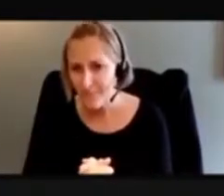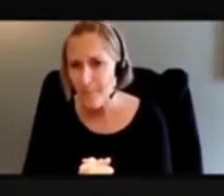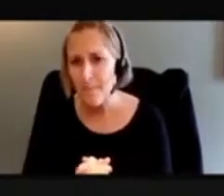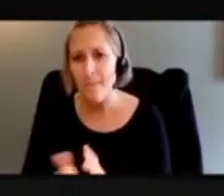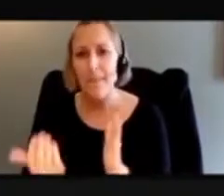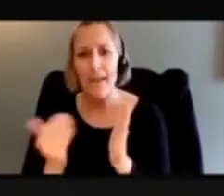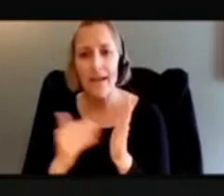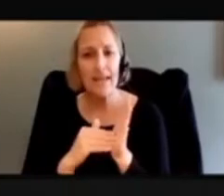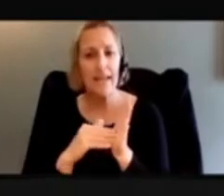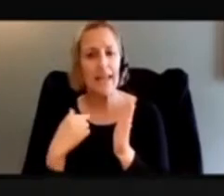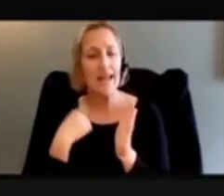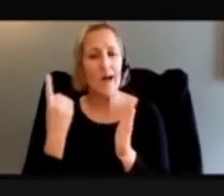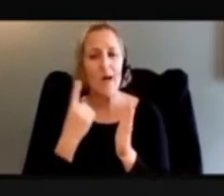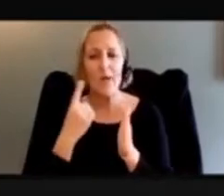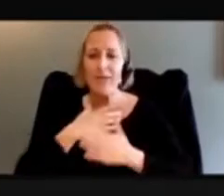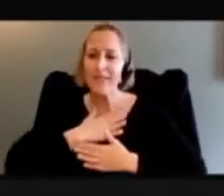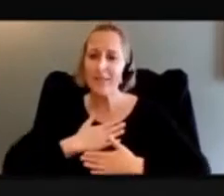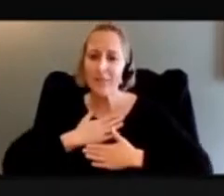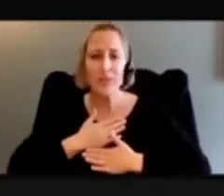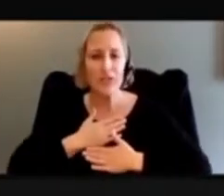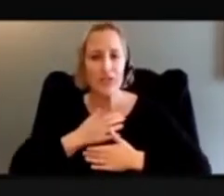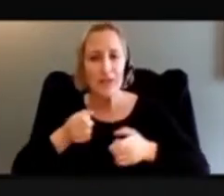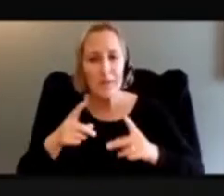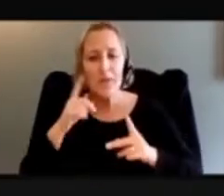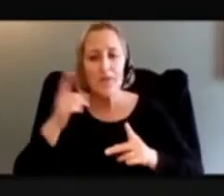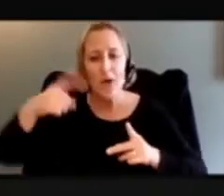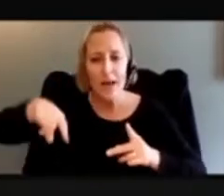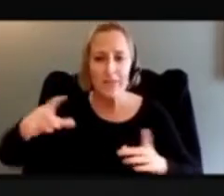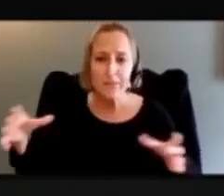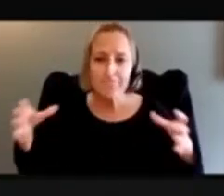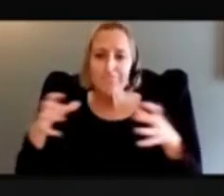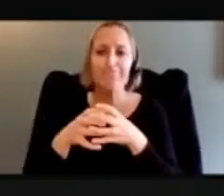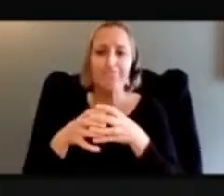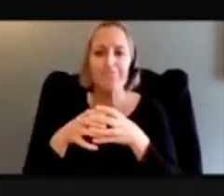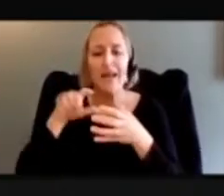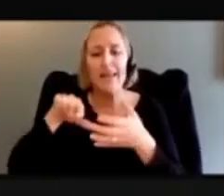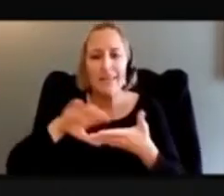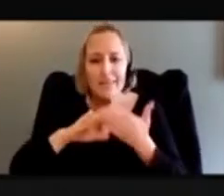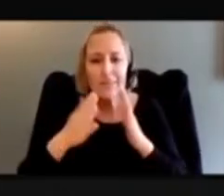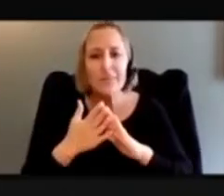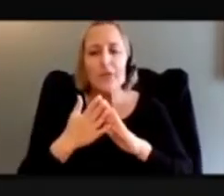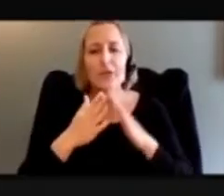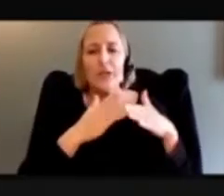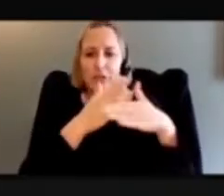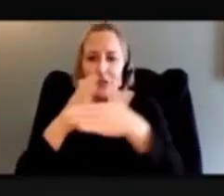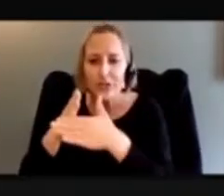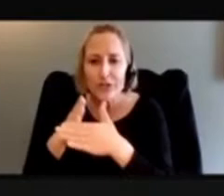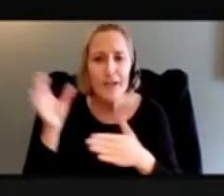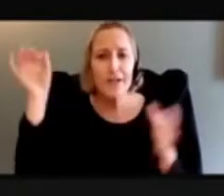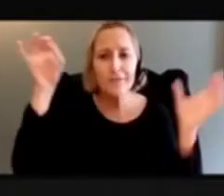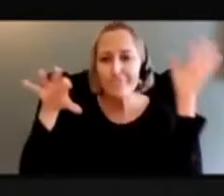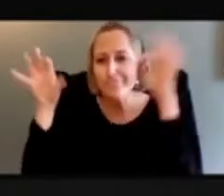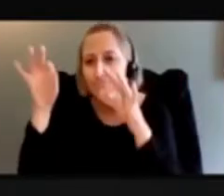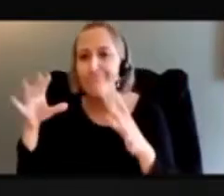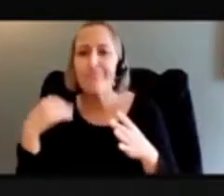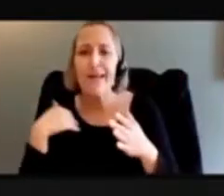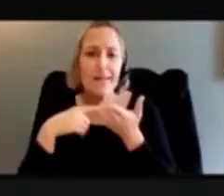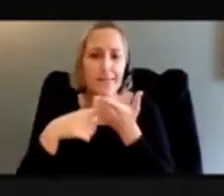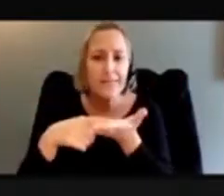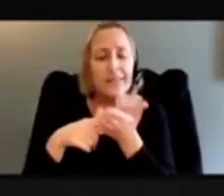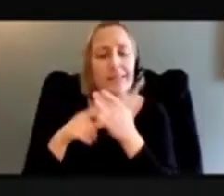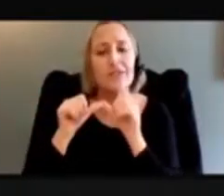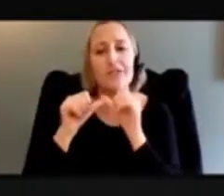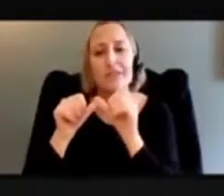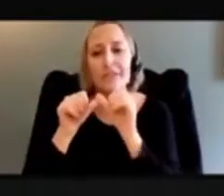again, I just always appreciate the opportunity for us to come together as a community to share, to have conversations, and to continue to